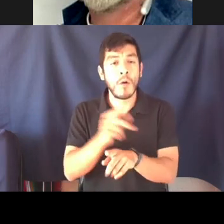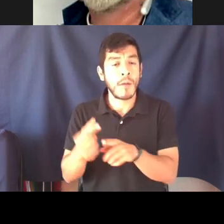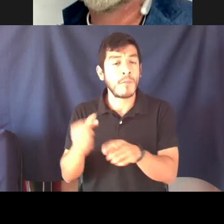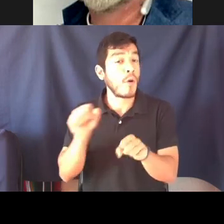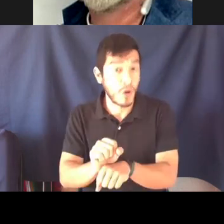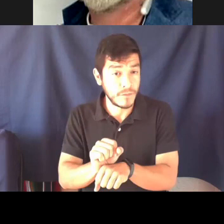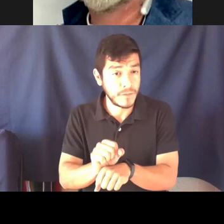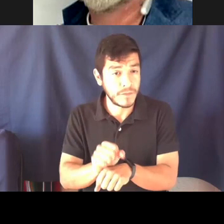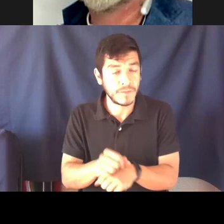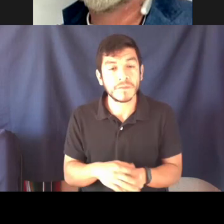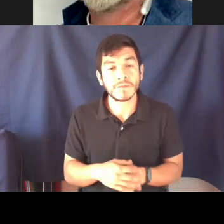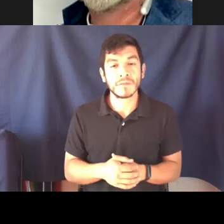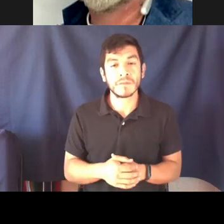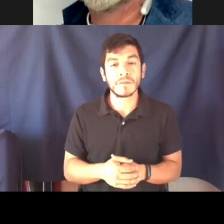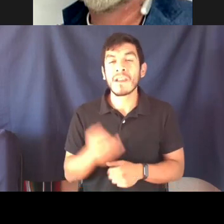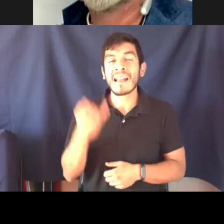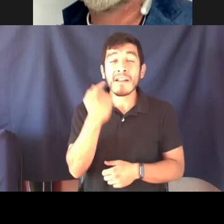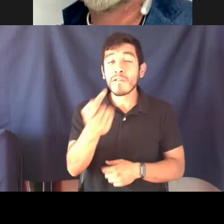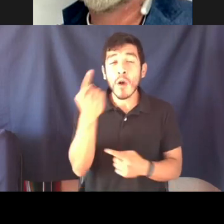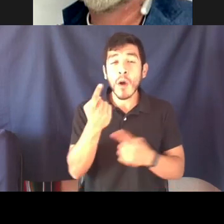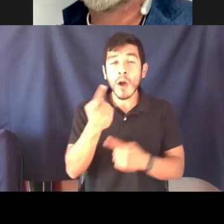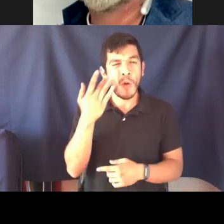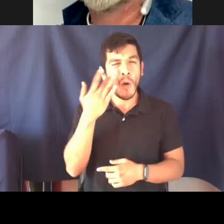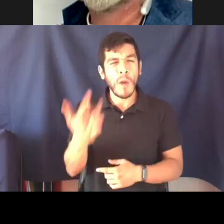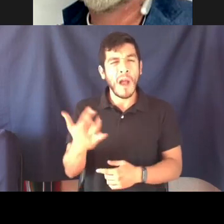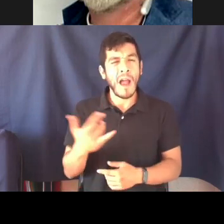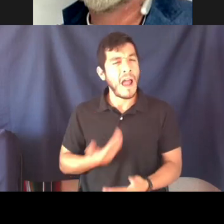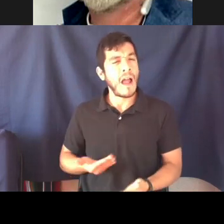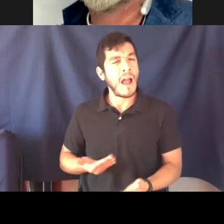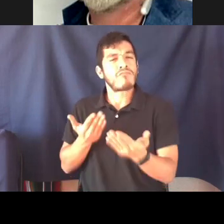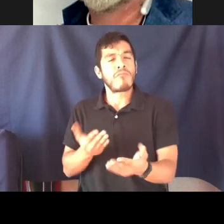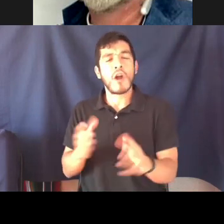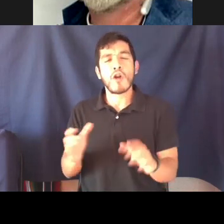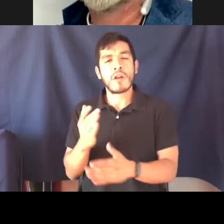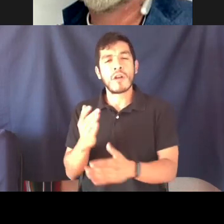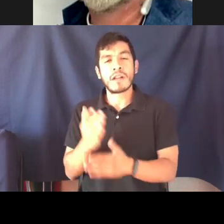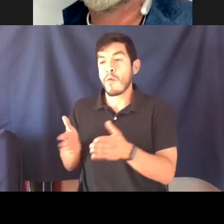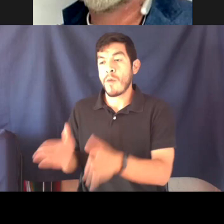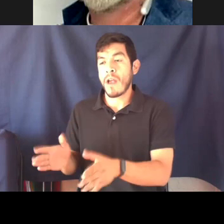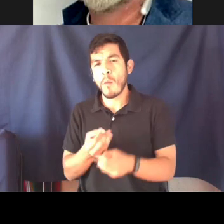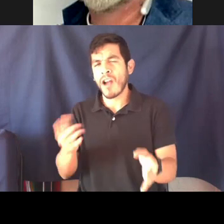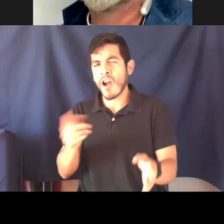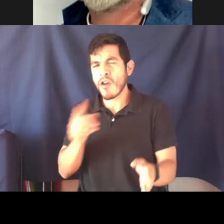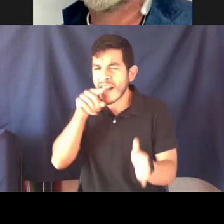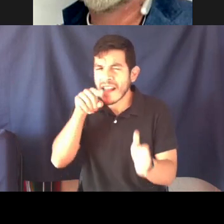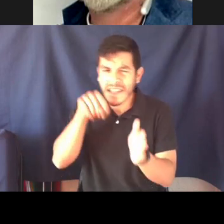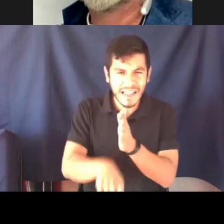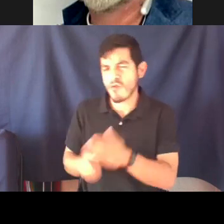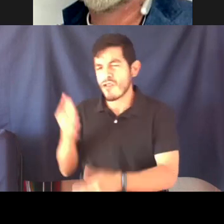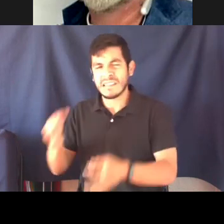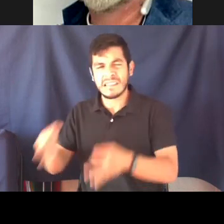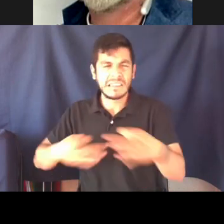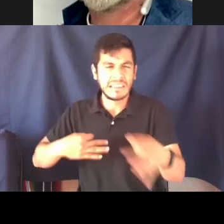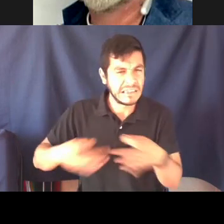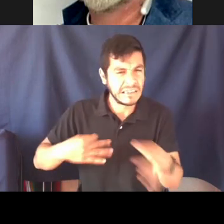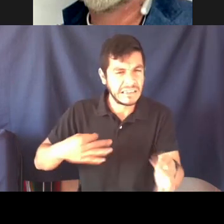recommending doing something a certain way, we provide a really deep and rich kind of explanation from the research literature as to